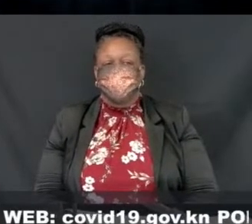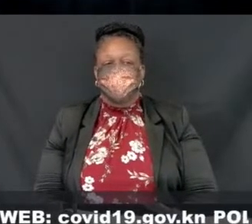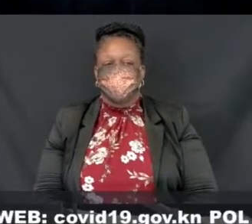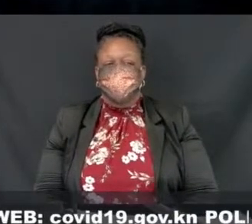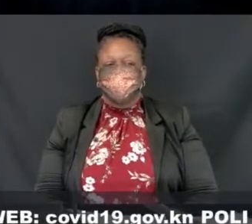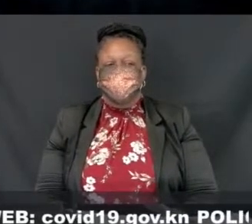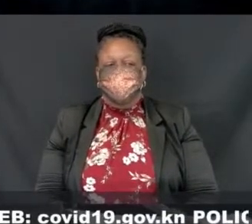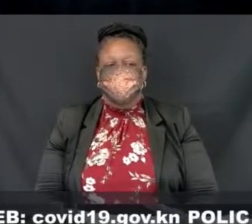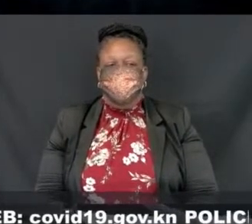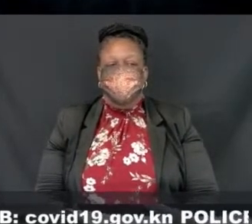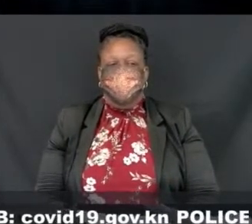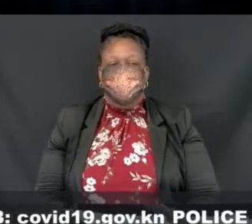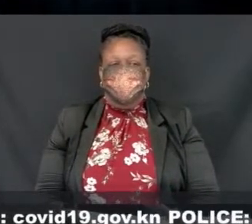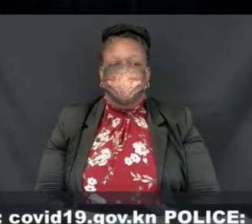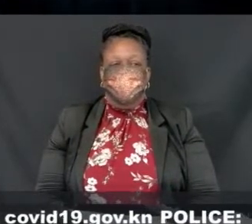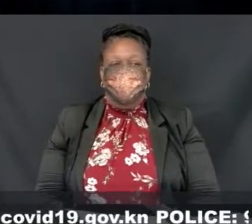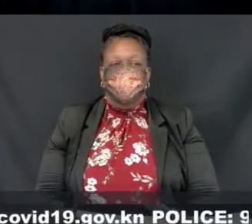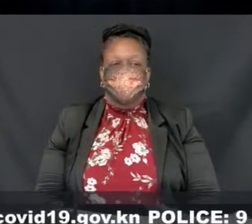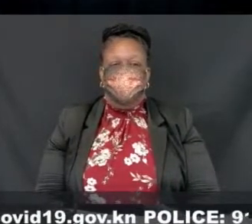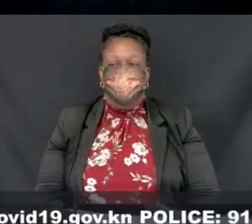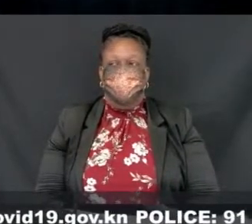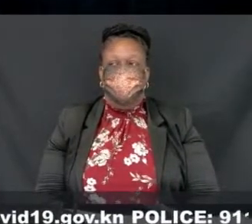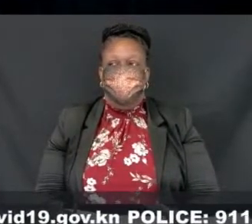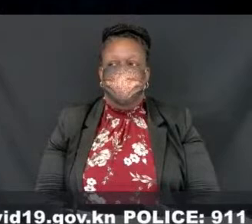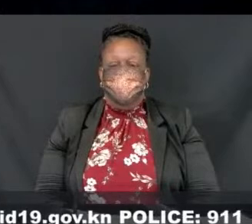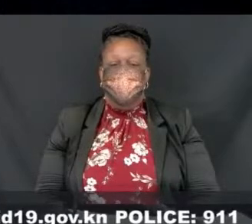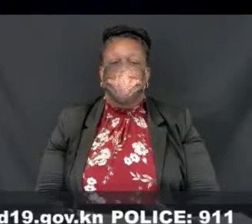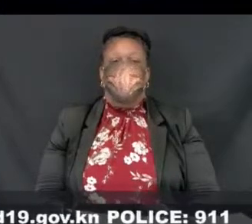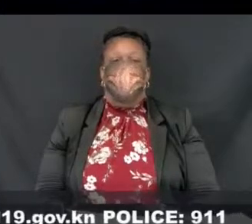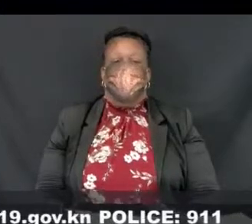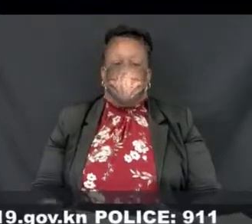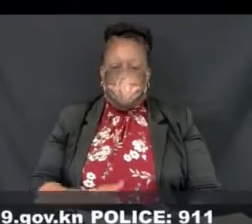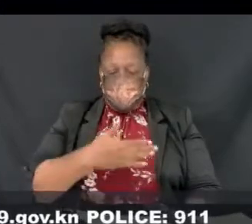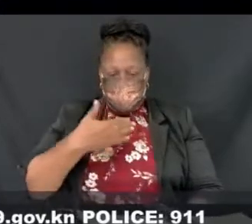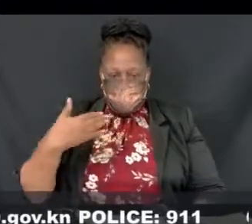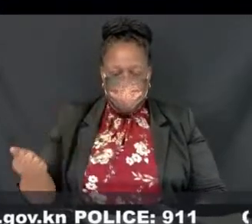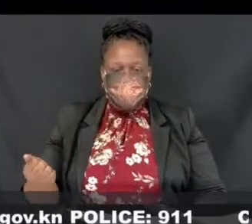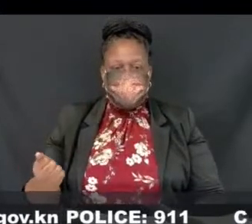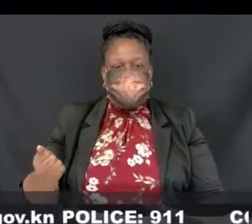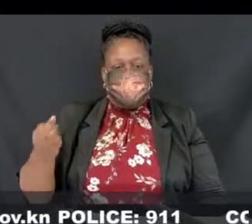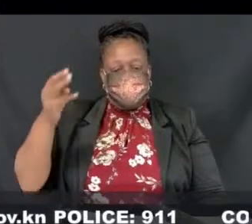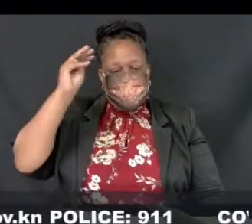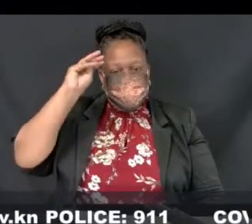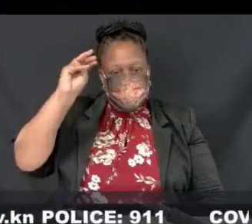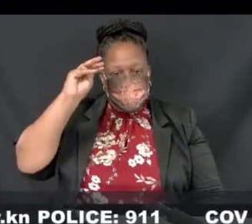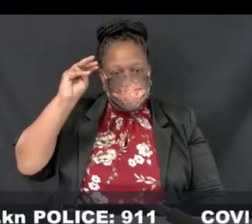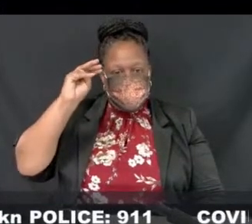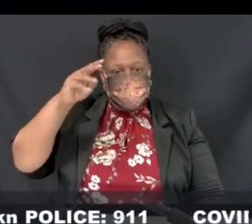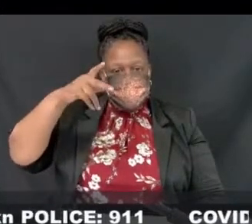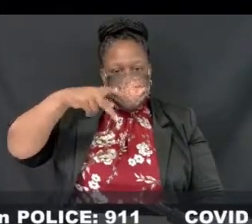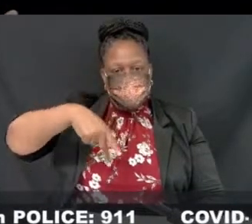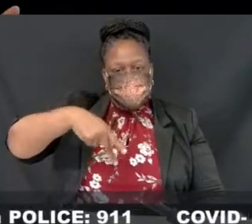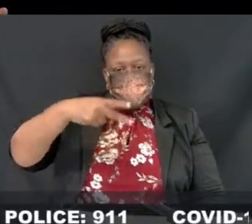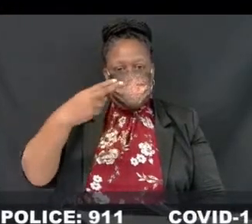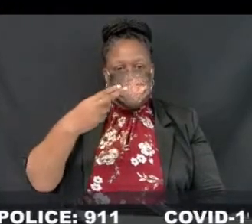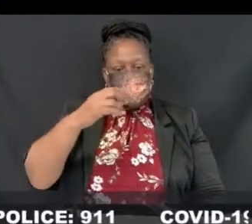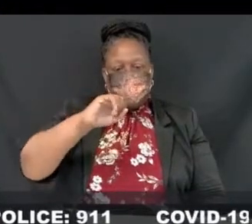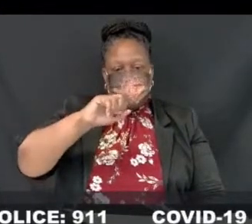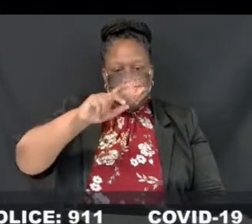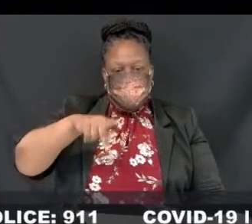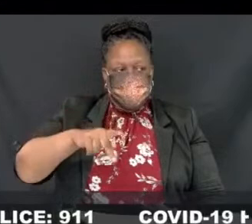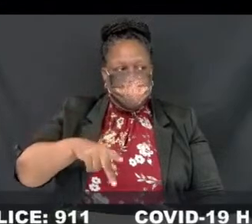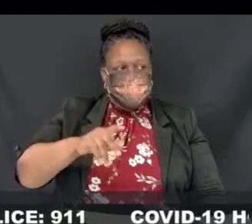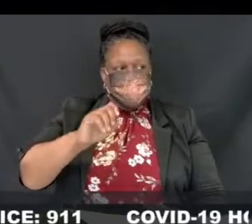I also want to highlight Minister Wendy Phipps, who is the co-chair of the Disaster Mitigation Council, who have come like a